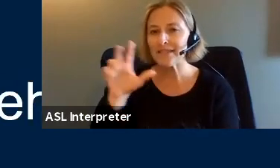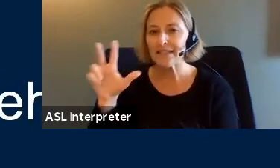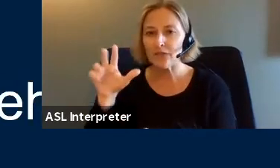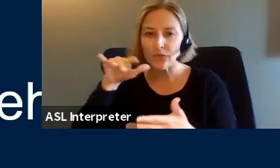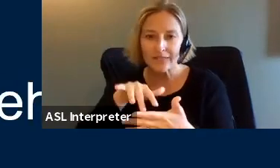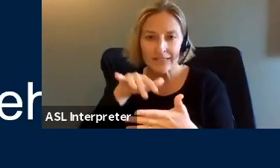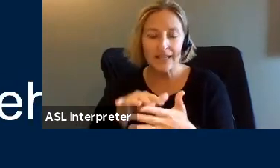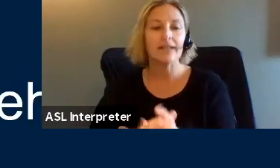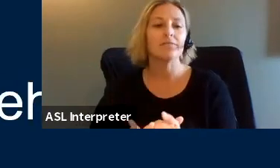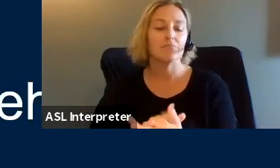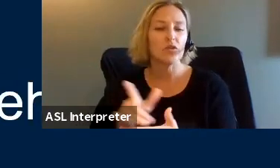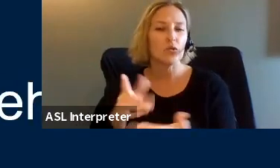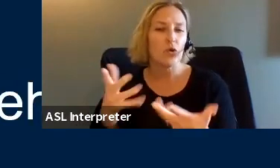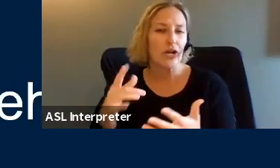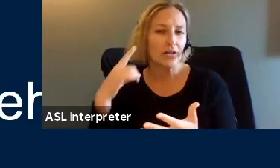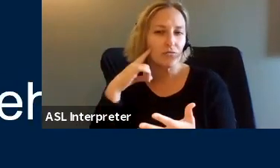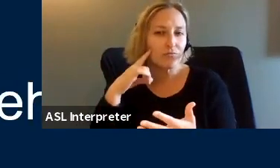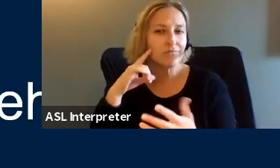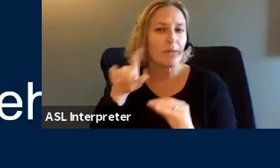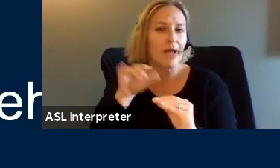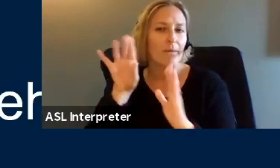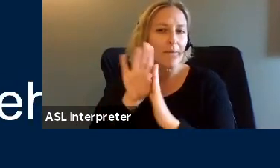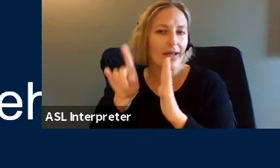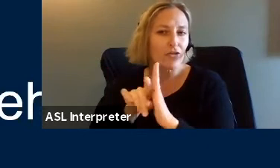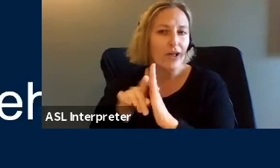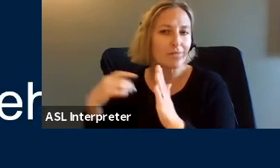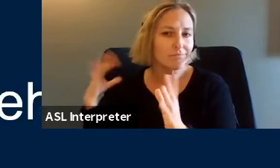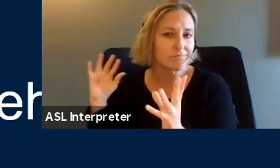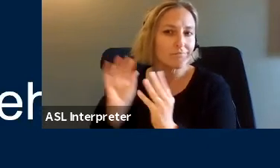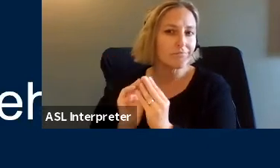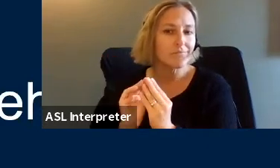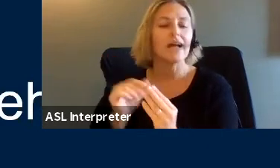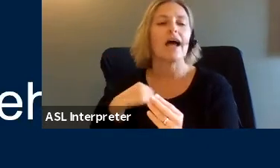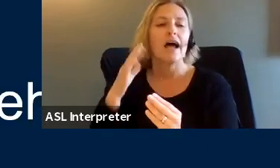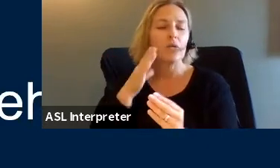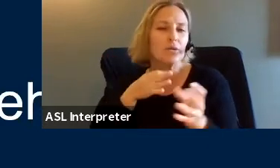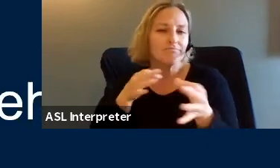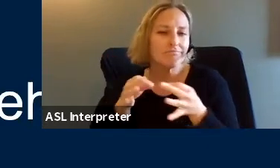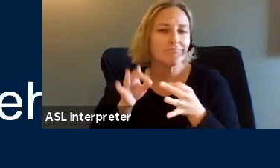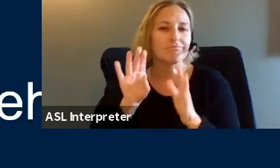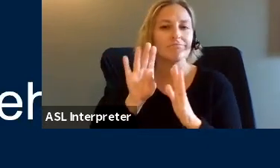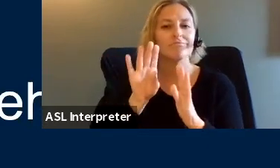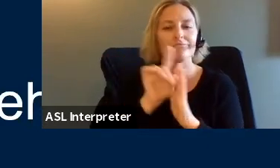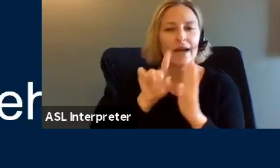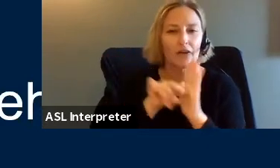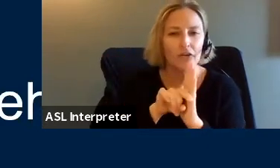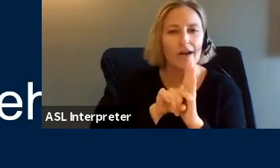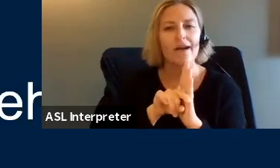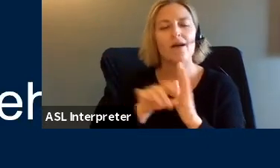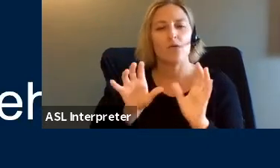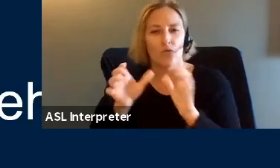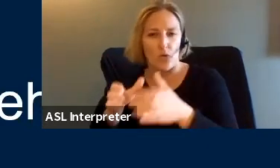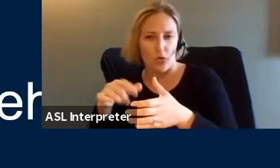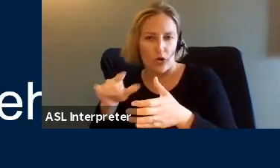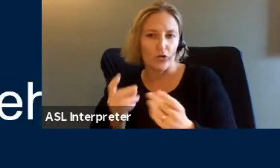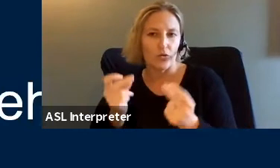And actually, you heard a lot about the background of this study. So I'm going to go through the background and the cohort a bit fast and just really focus